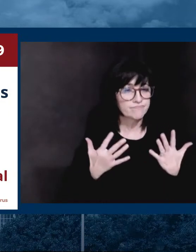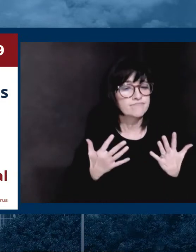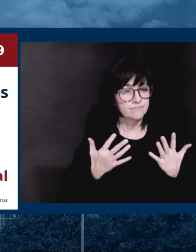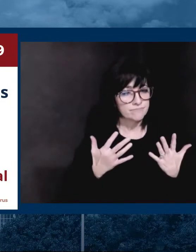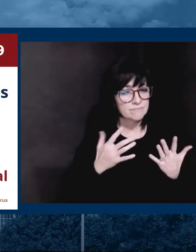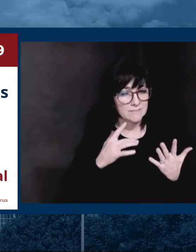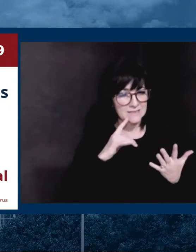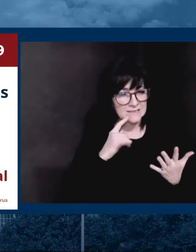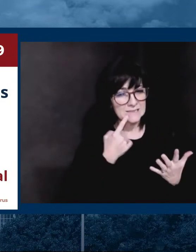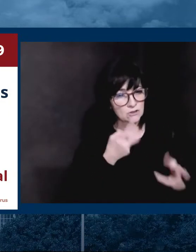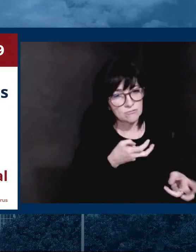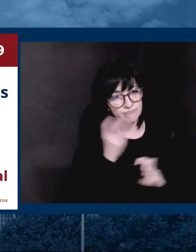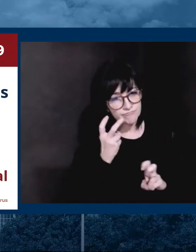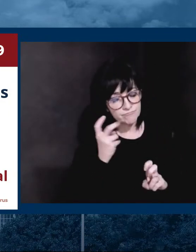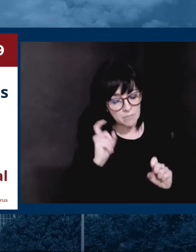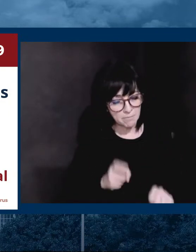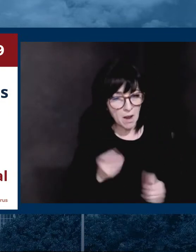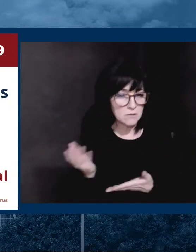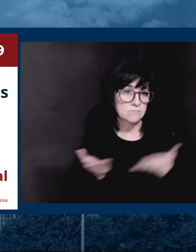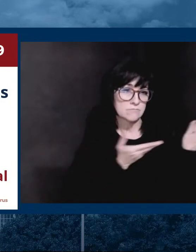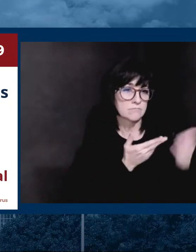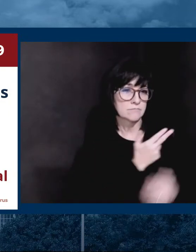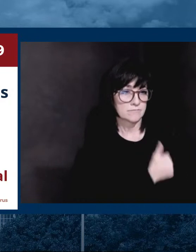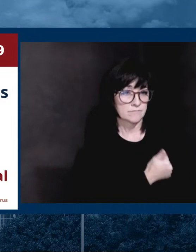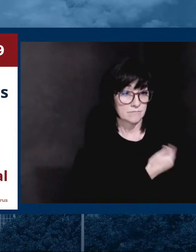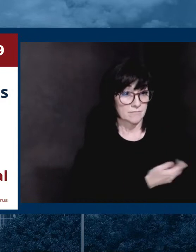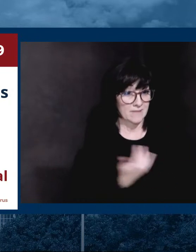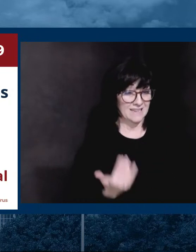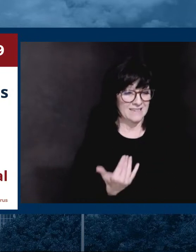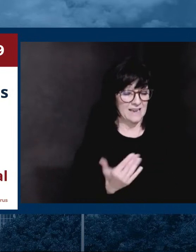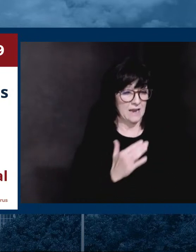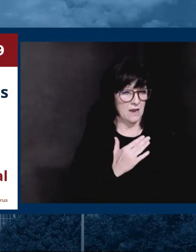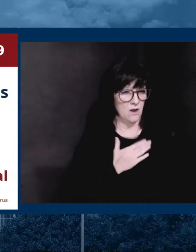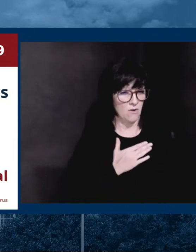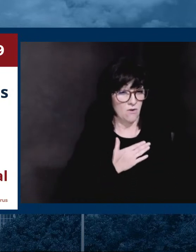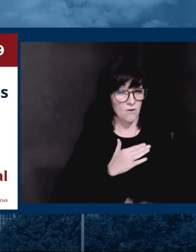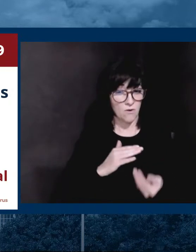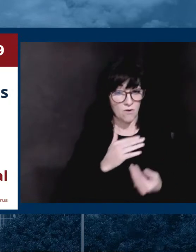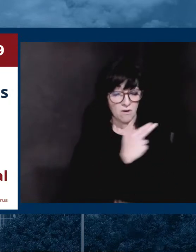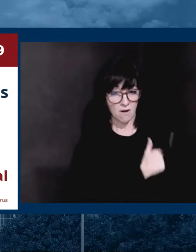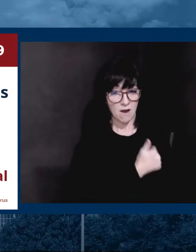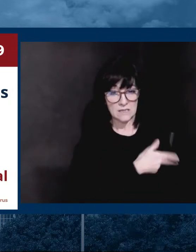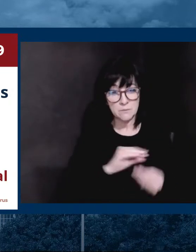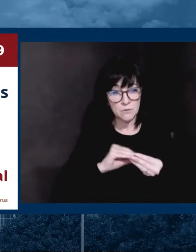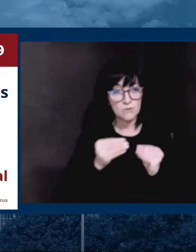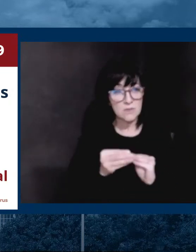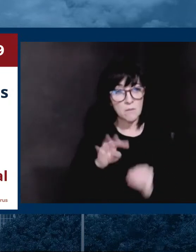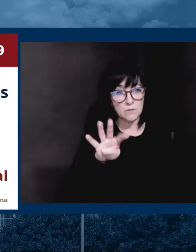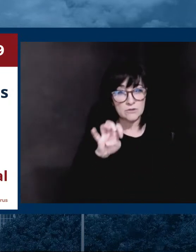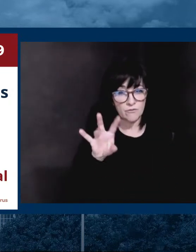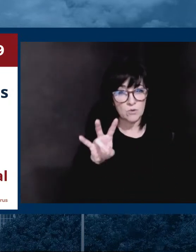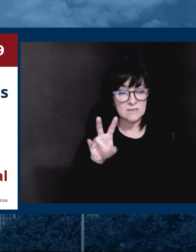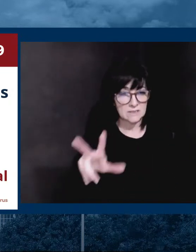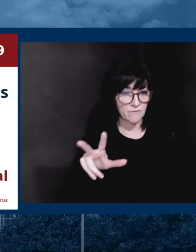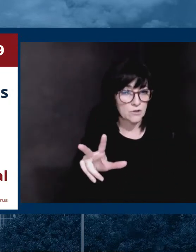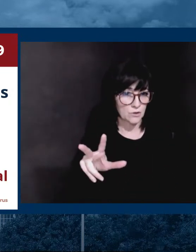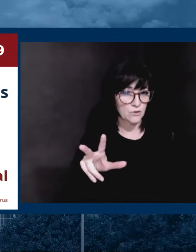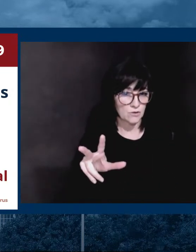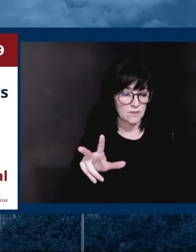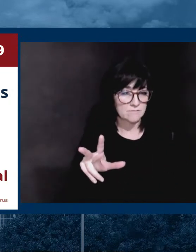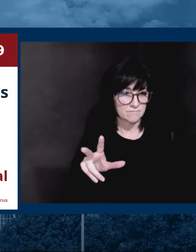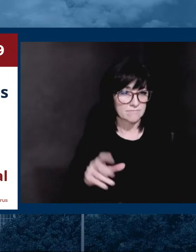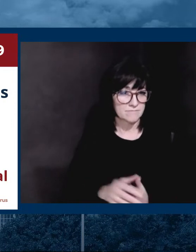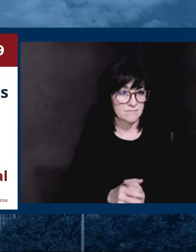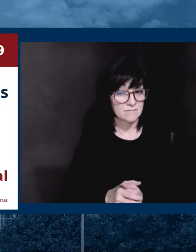point of 473. That compares to, I think it was about 337. We'll see that in a minute back in the spring.